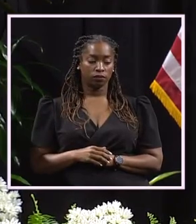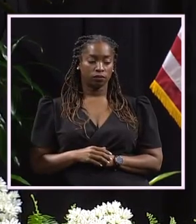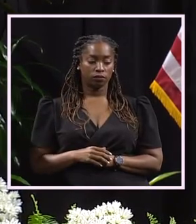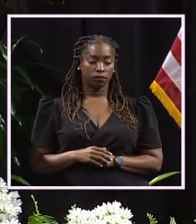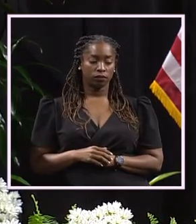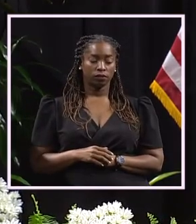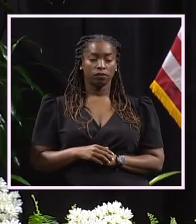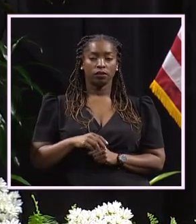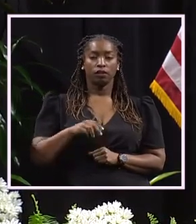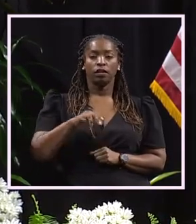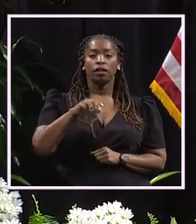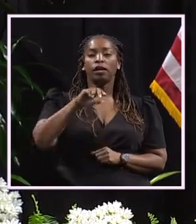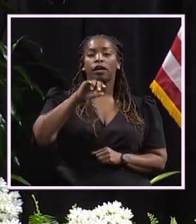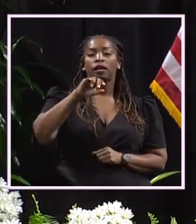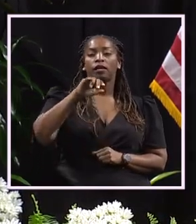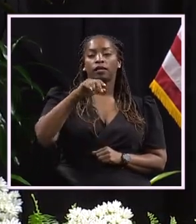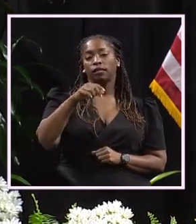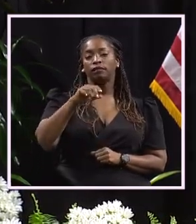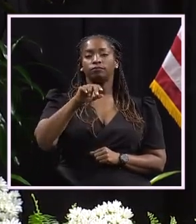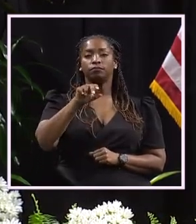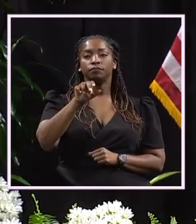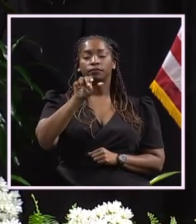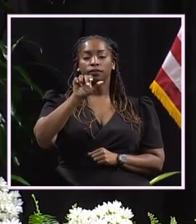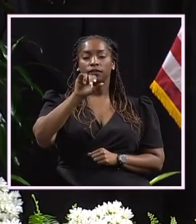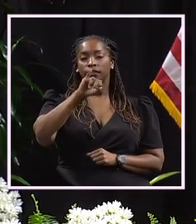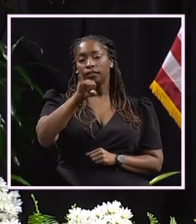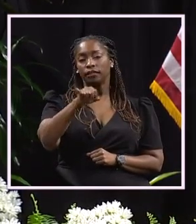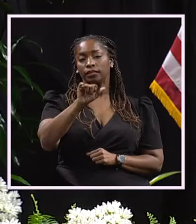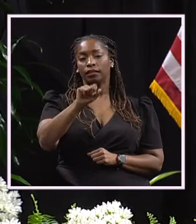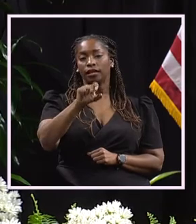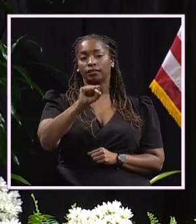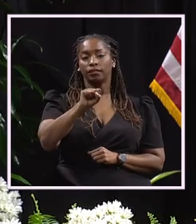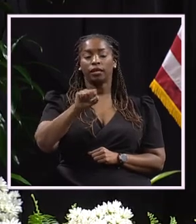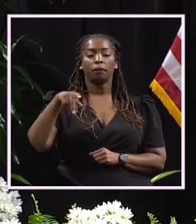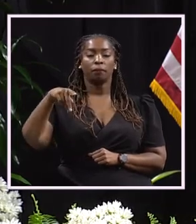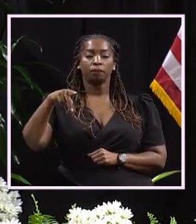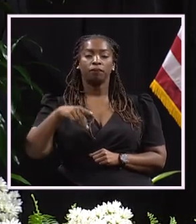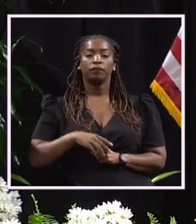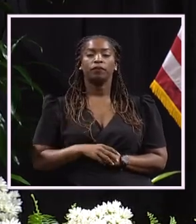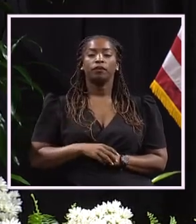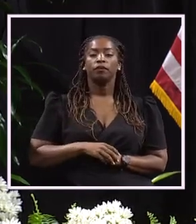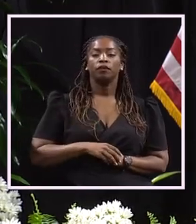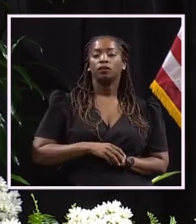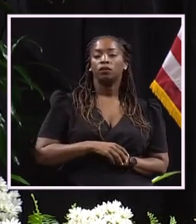Yatzel Virtron. Zoe Lee Ferguson.